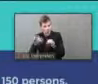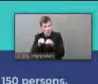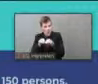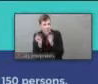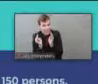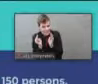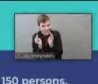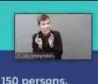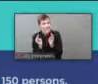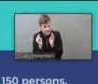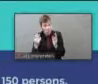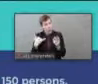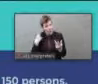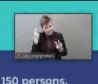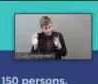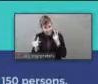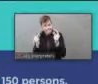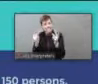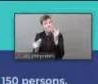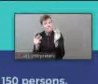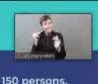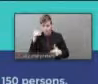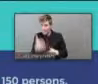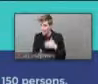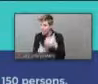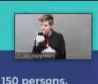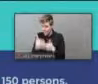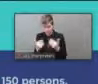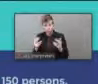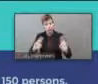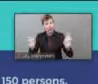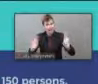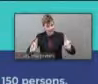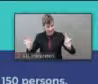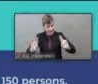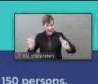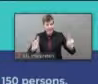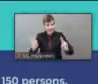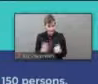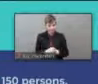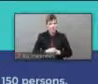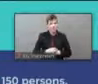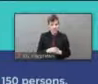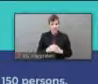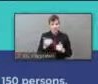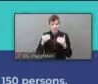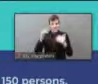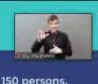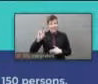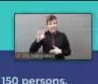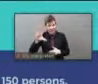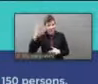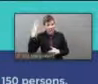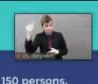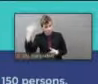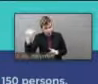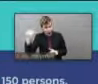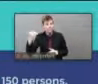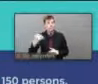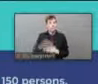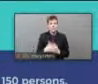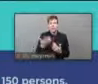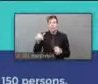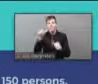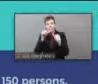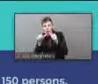And 75% of any of those outdoor spaces. Bars and nightclubs, 33%, 75%.